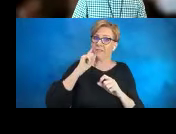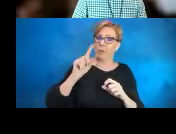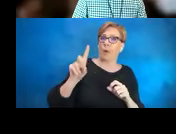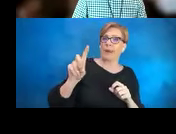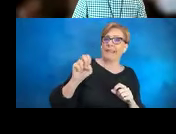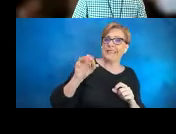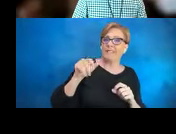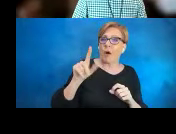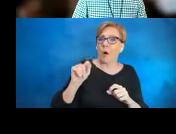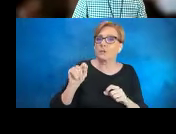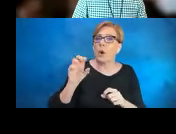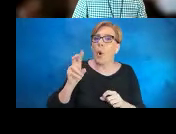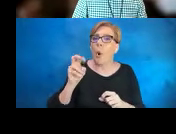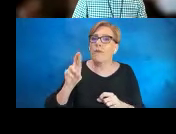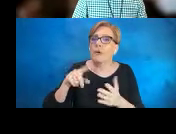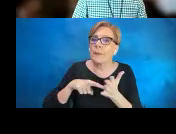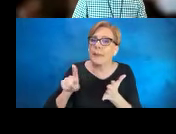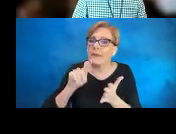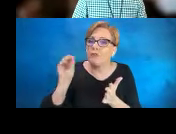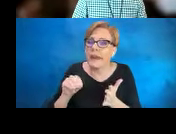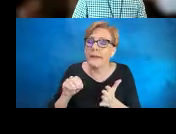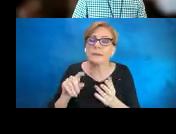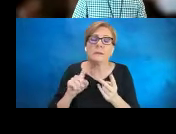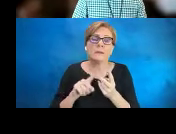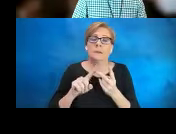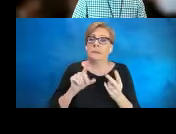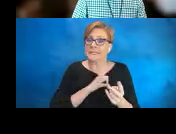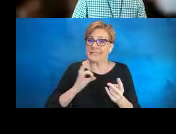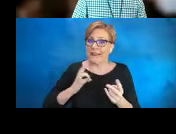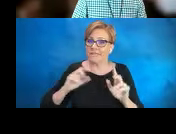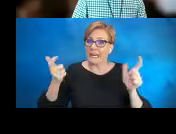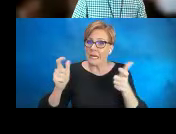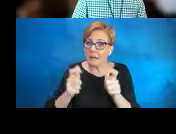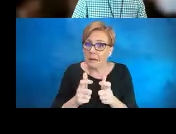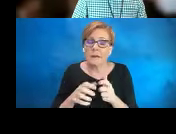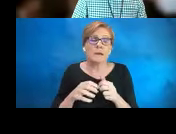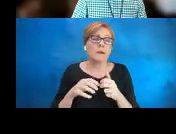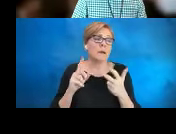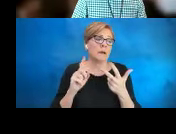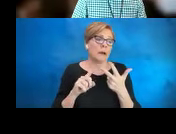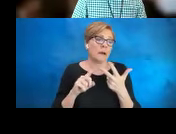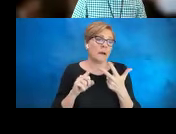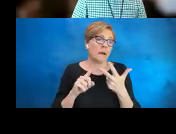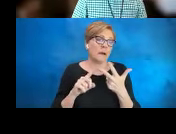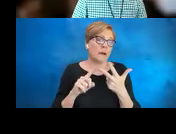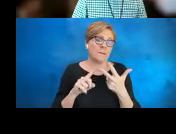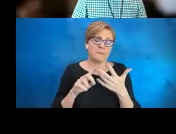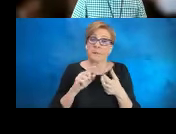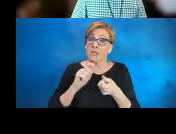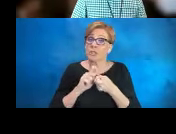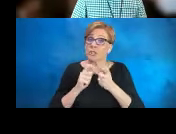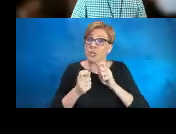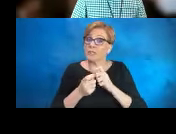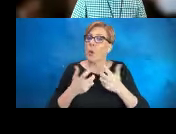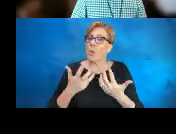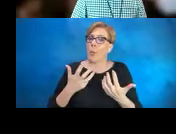withholding rate, changes in staffing, changes in what claimants can access by